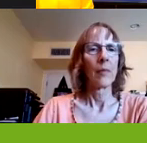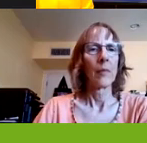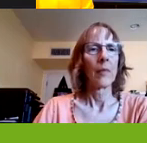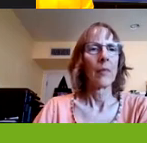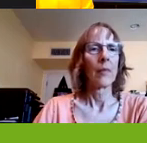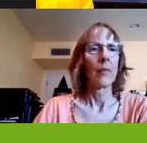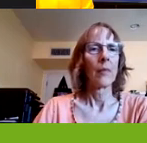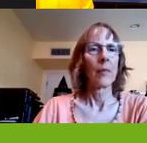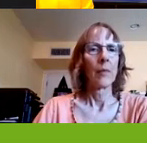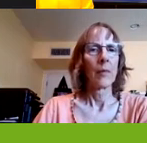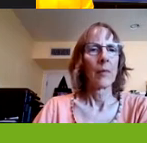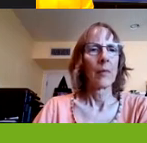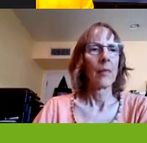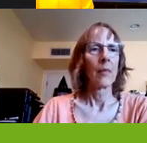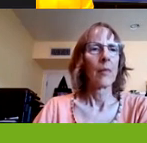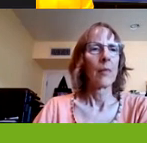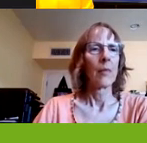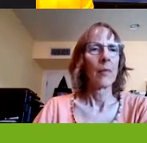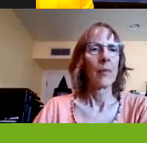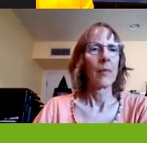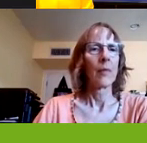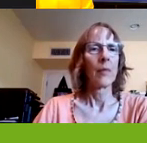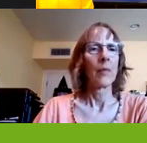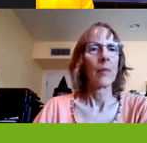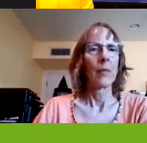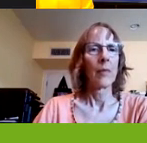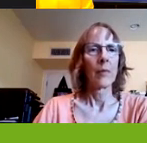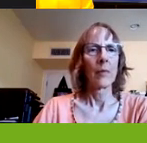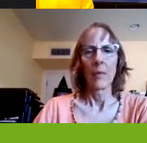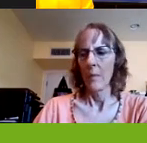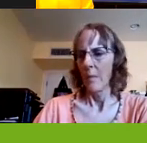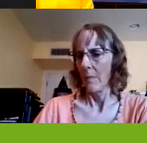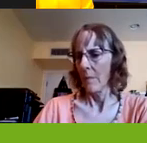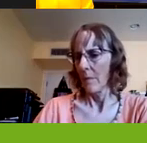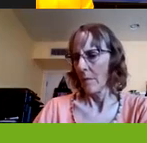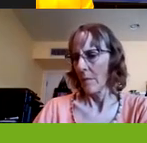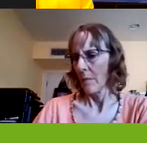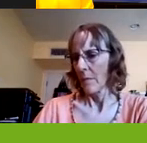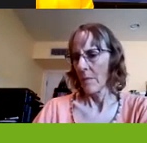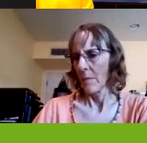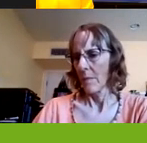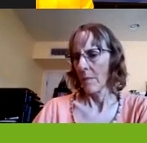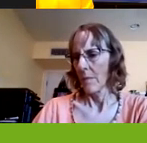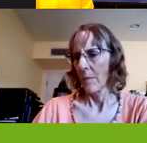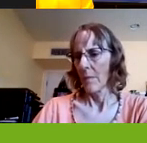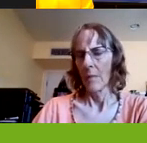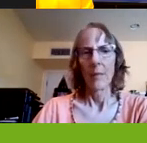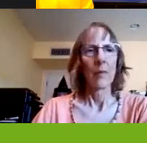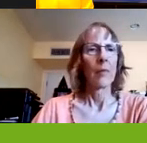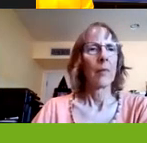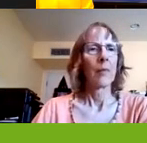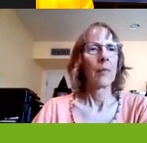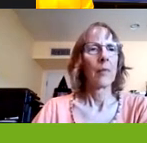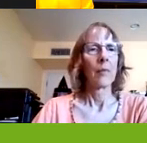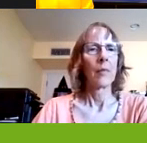moment to take a look at these shared agreements, and I'll kind of highlight a few of them that resonate with me.